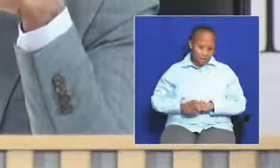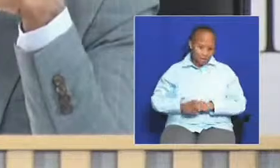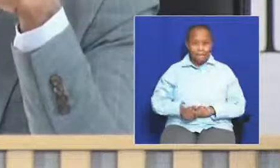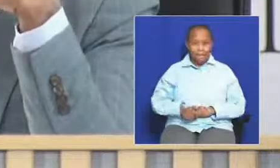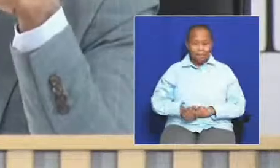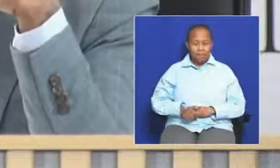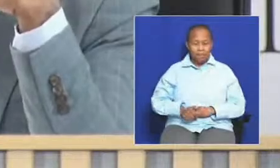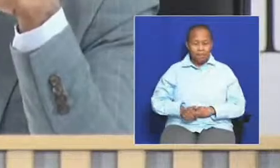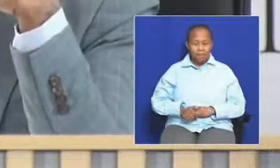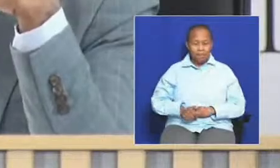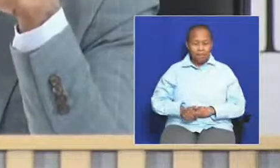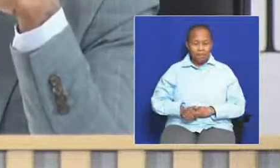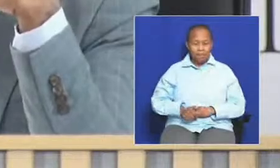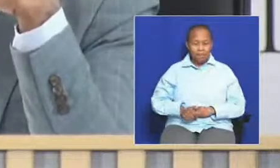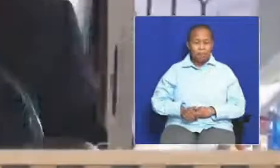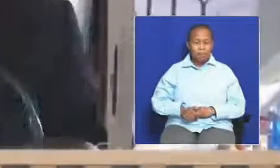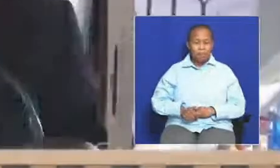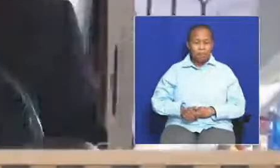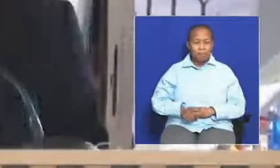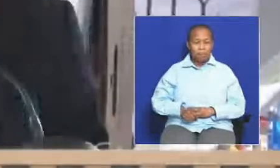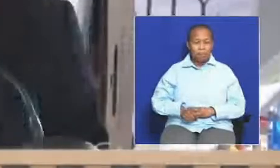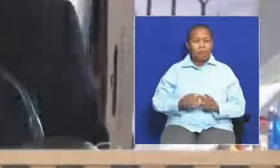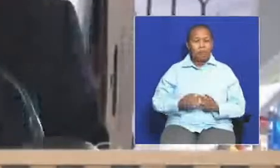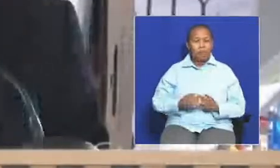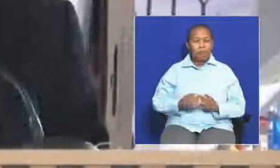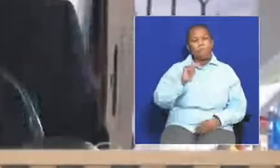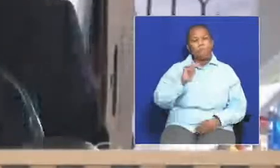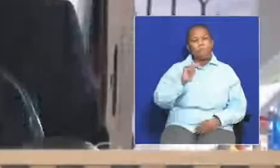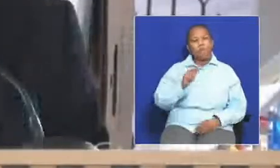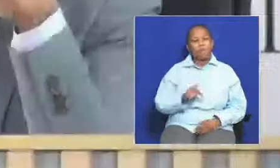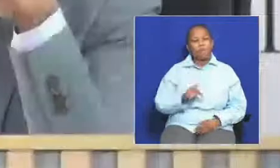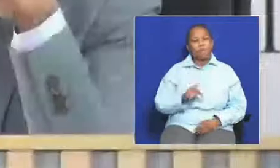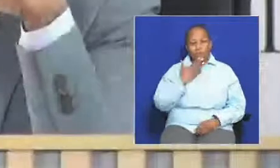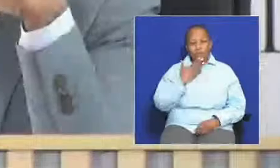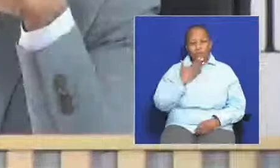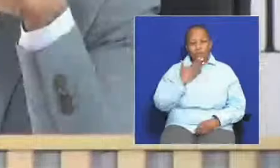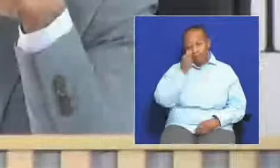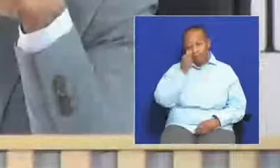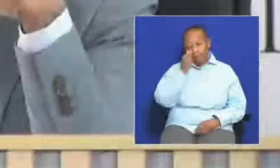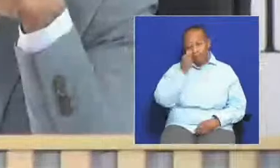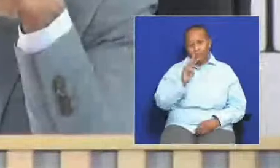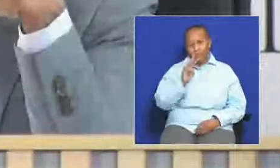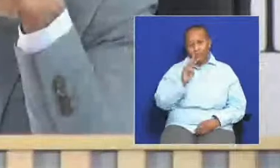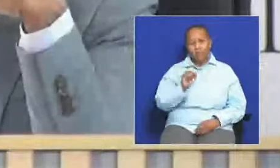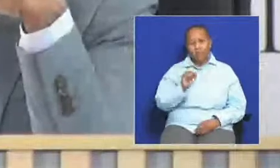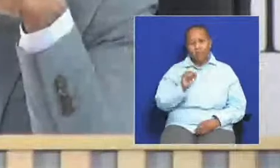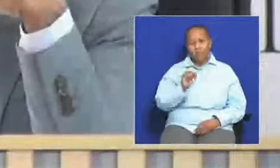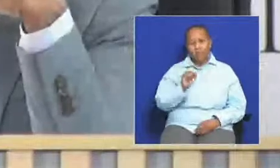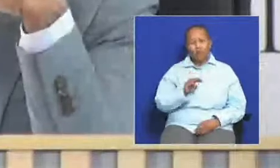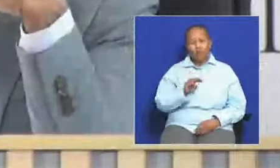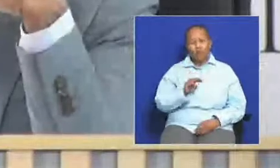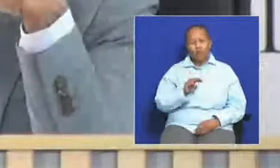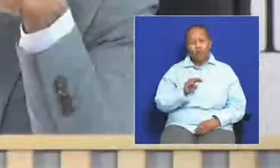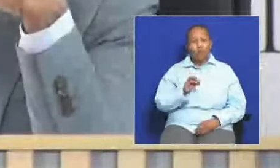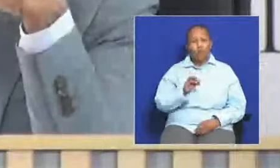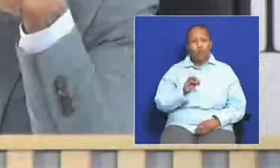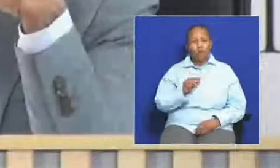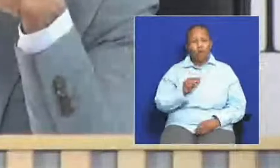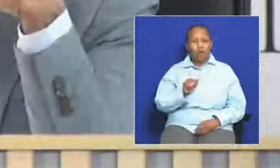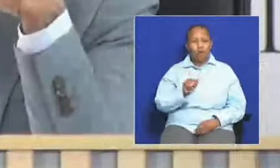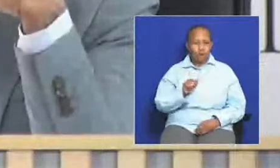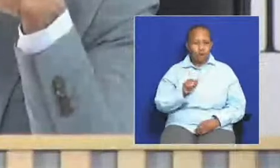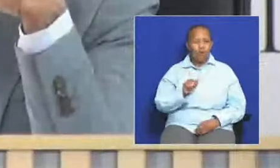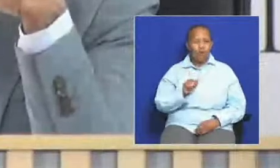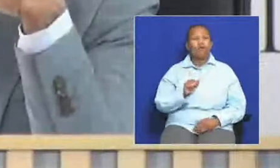basis, that this is payment by Mr. Maumela? From the recipient's reference. Oh, the